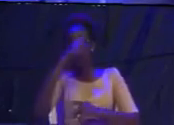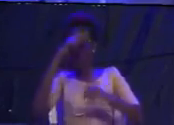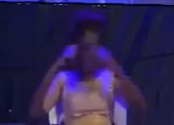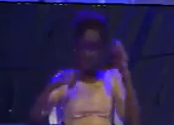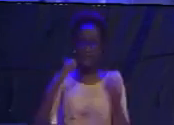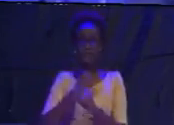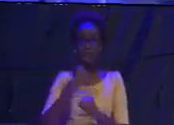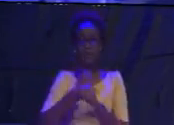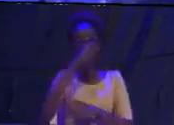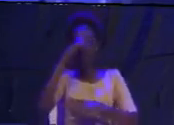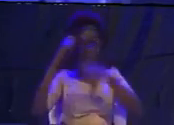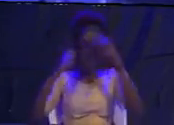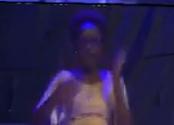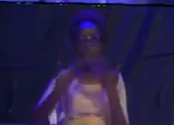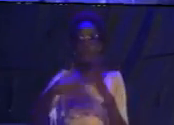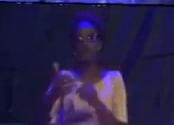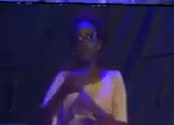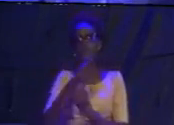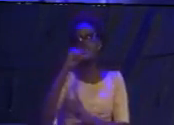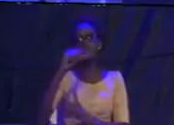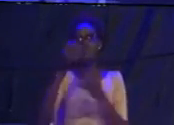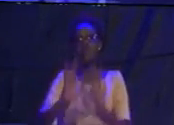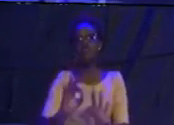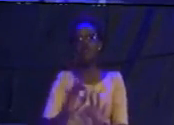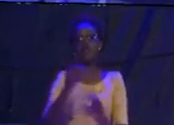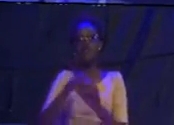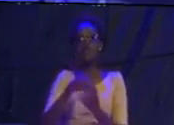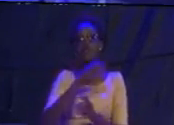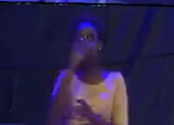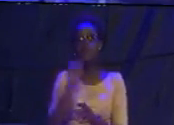For you to get a small service, you have to toil for it.